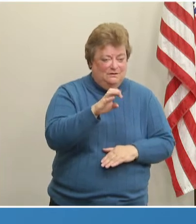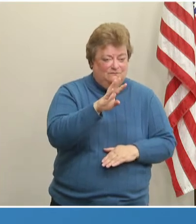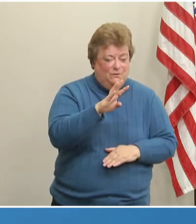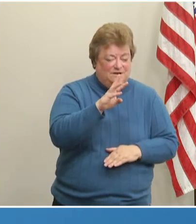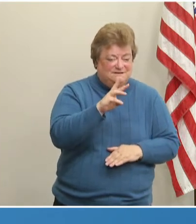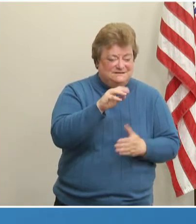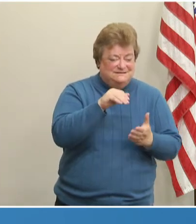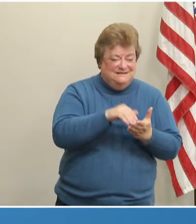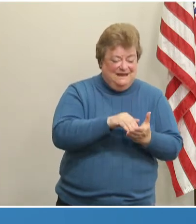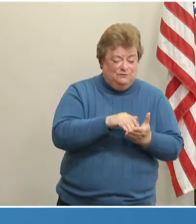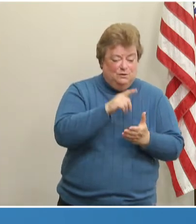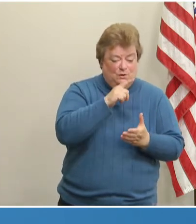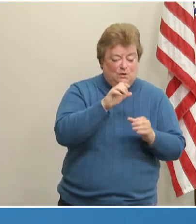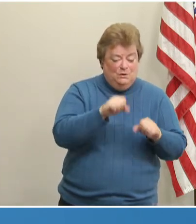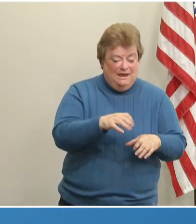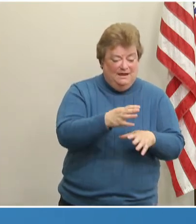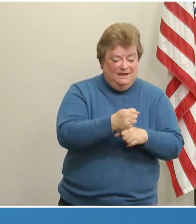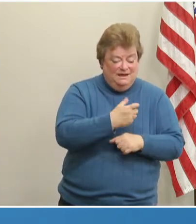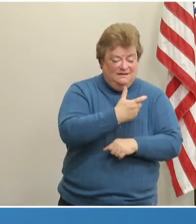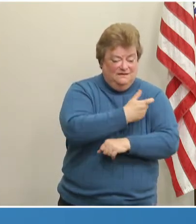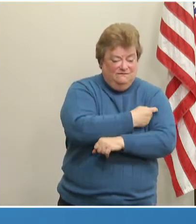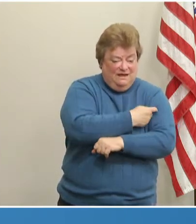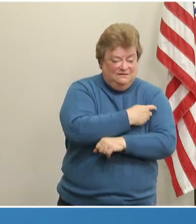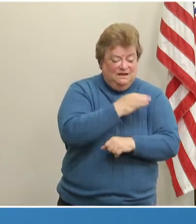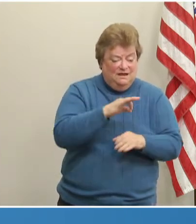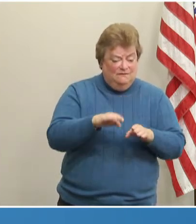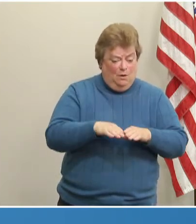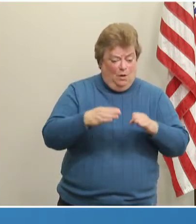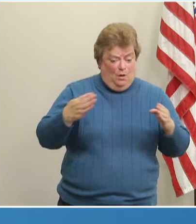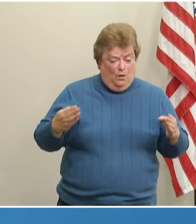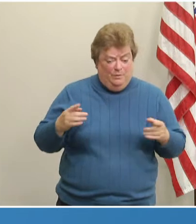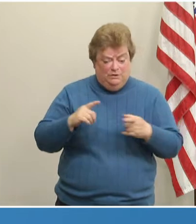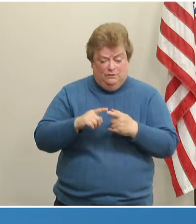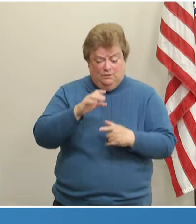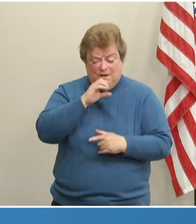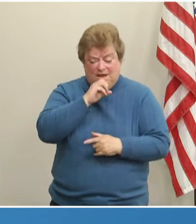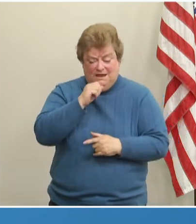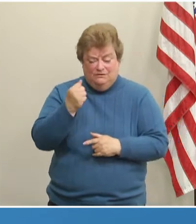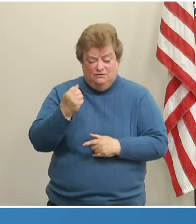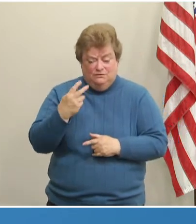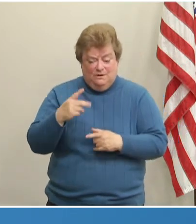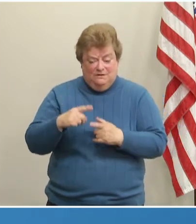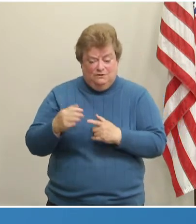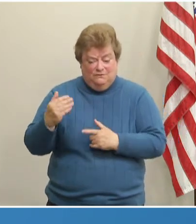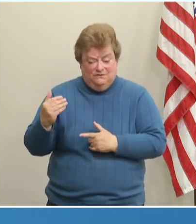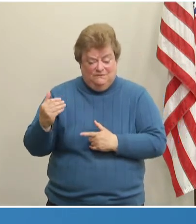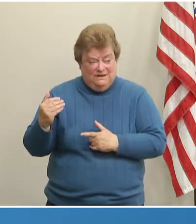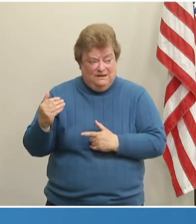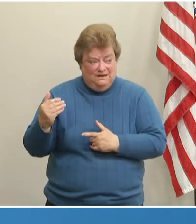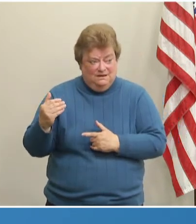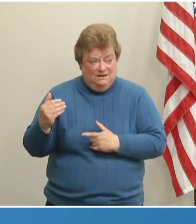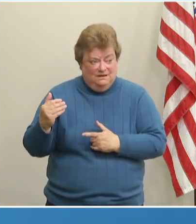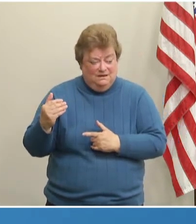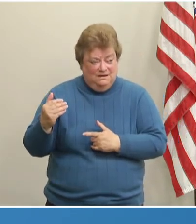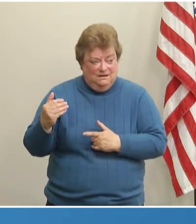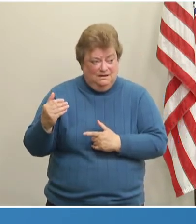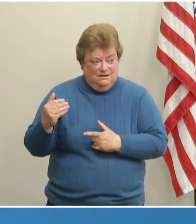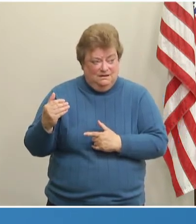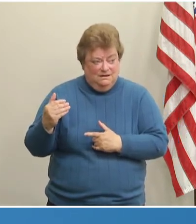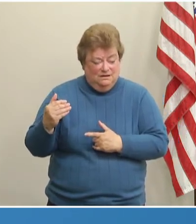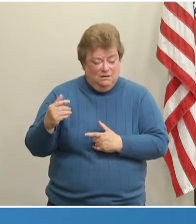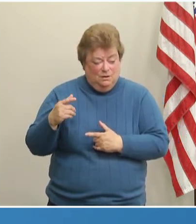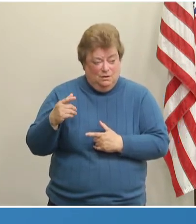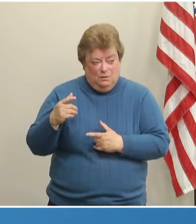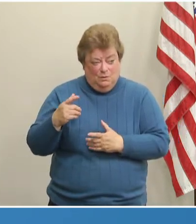246,000 people that are eligible for the vaccine. If you open it up to 12 to 15, do you know off the top of your head what adding those